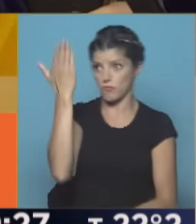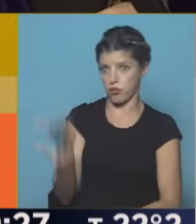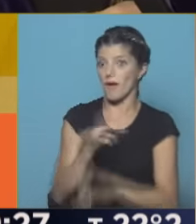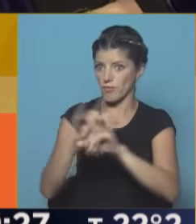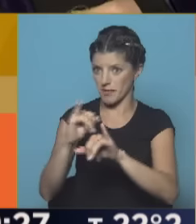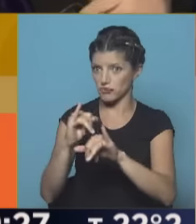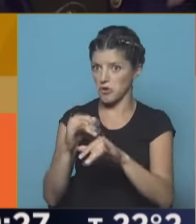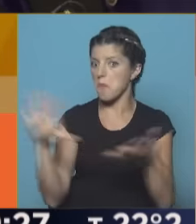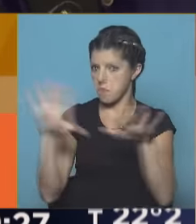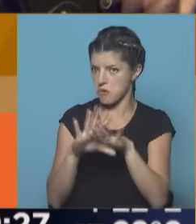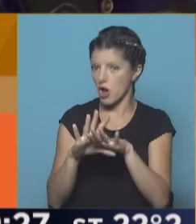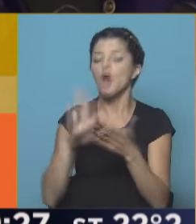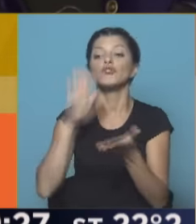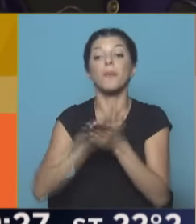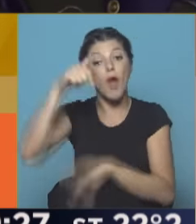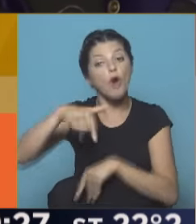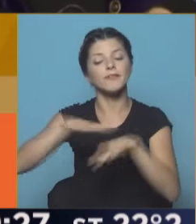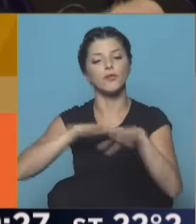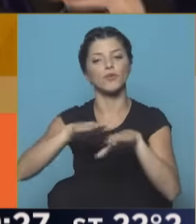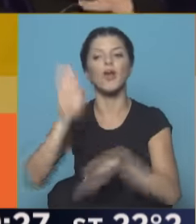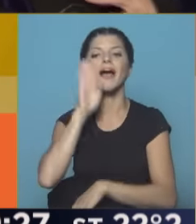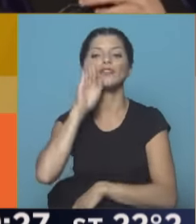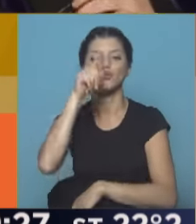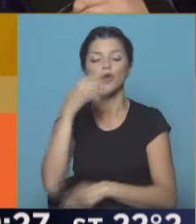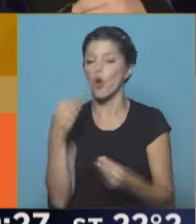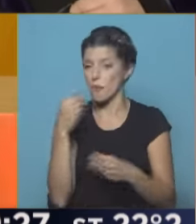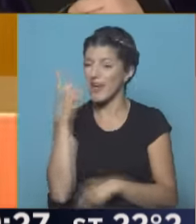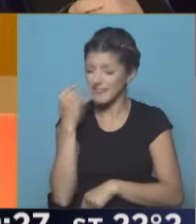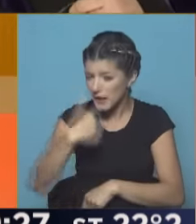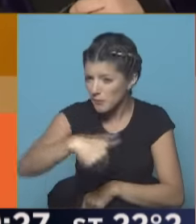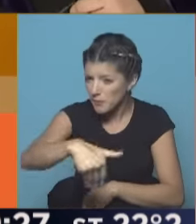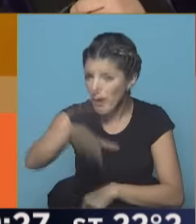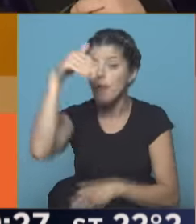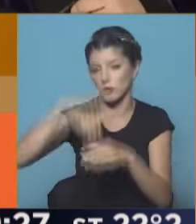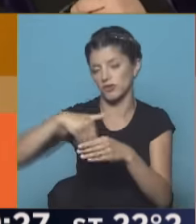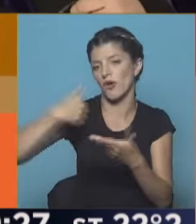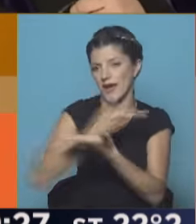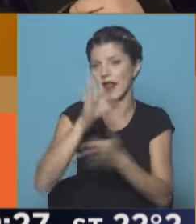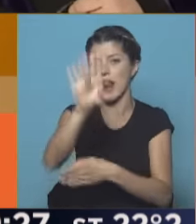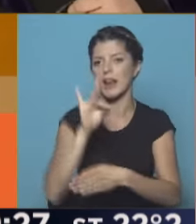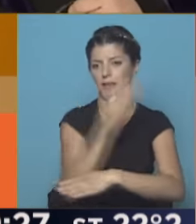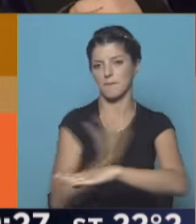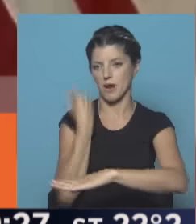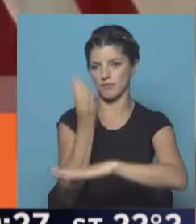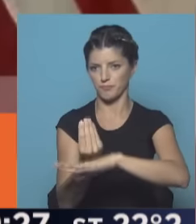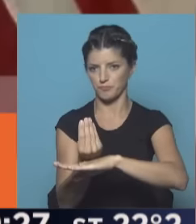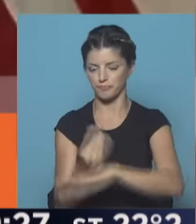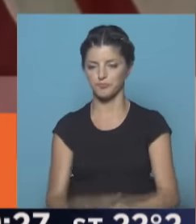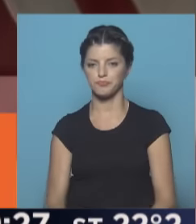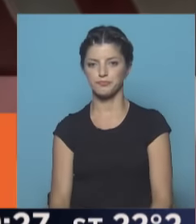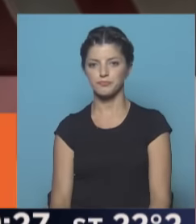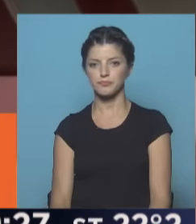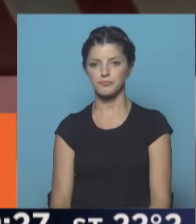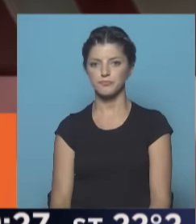muy específicos respecto de lo que pasa hoy aquí en Estados Unidos, a días nada más de las elecciones presidenciales. What